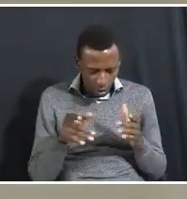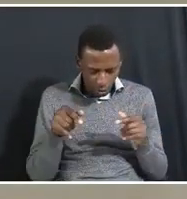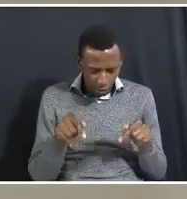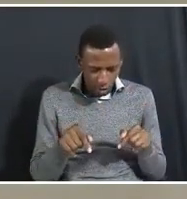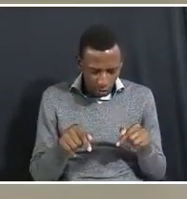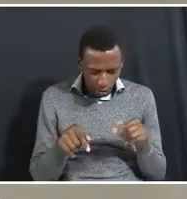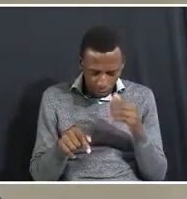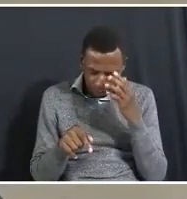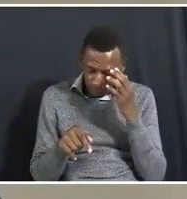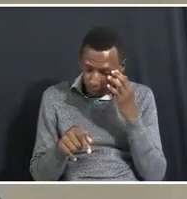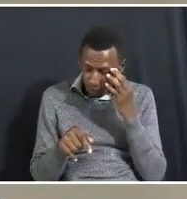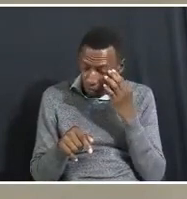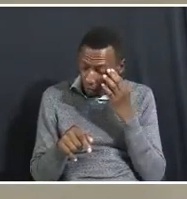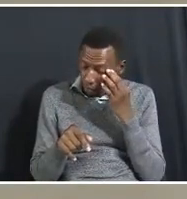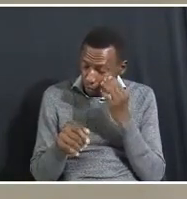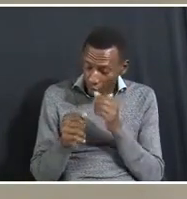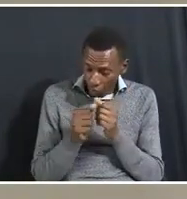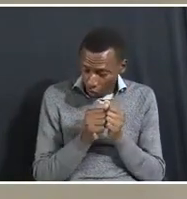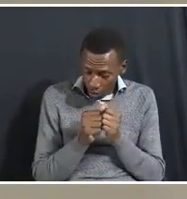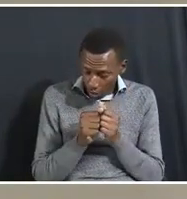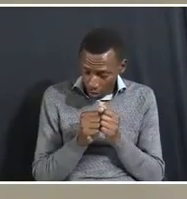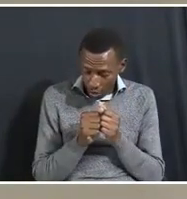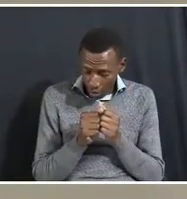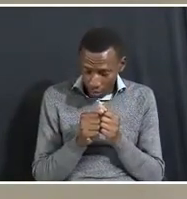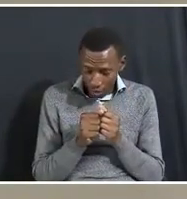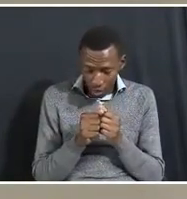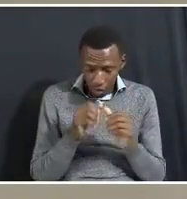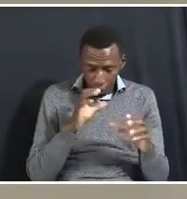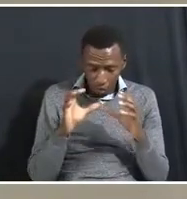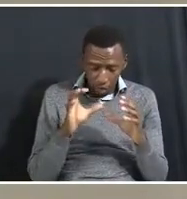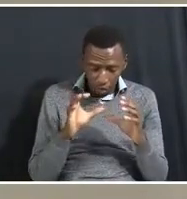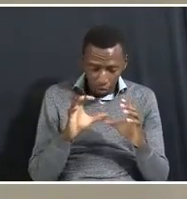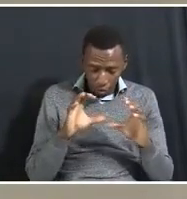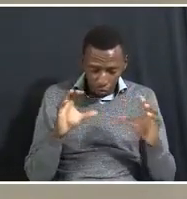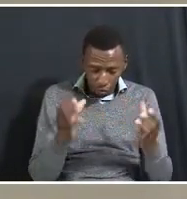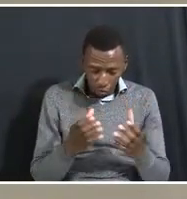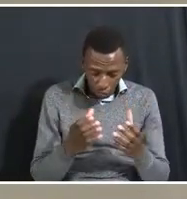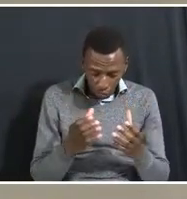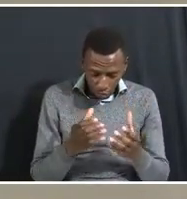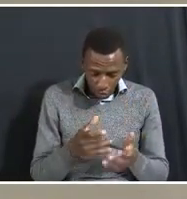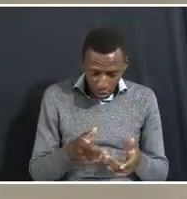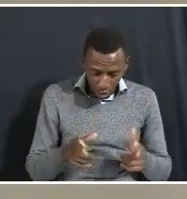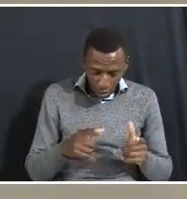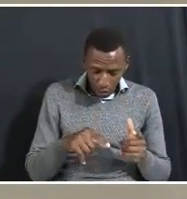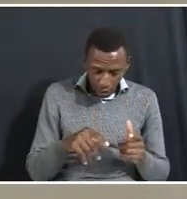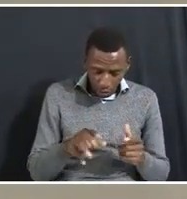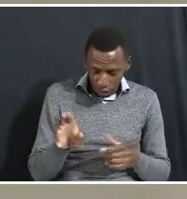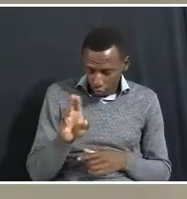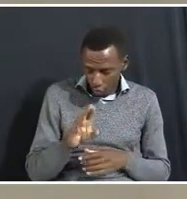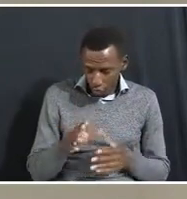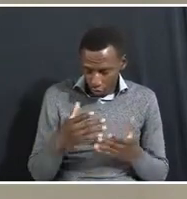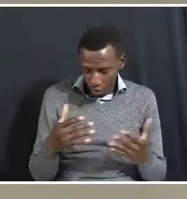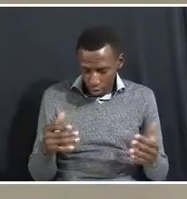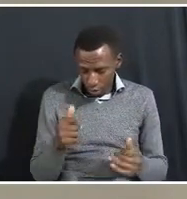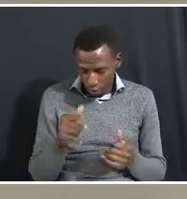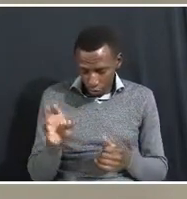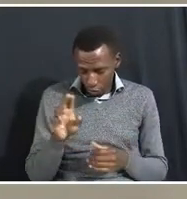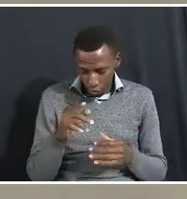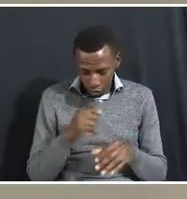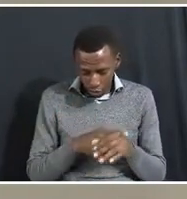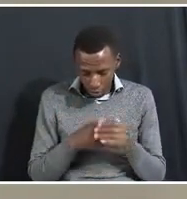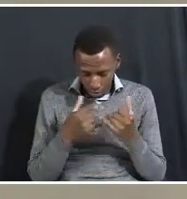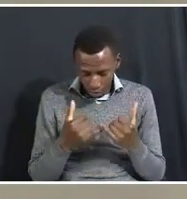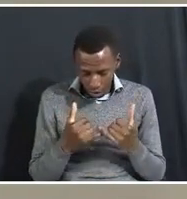day, together with the communication team, for allowing us to use the equipment that we are using